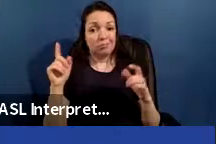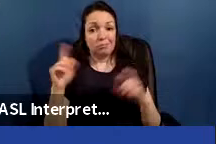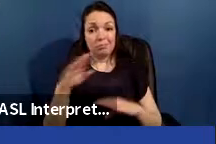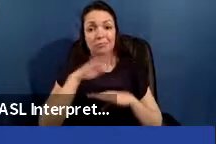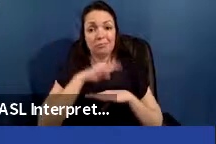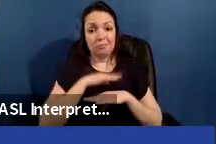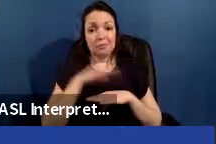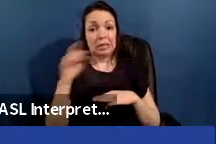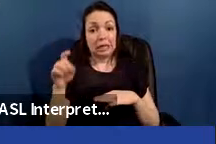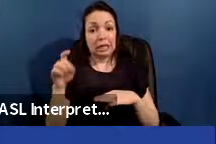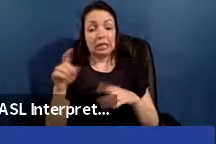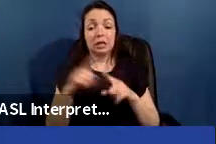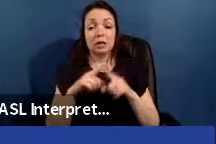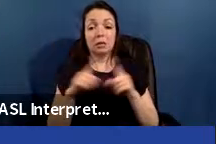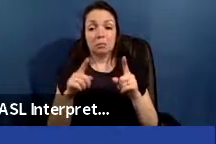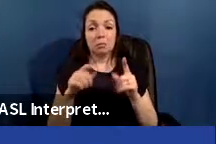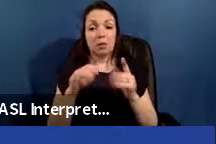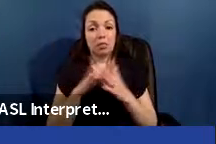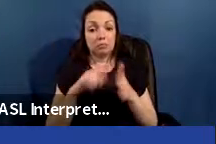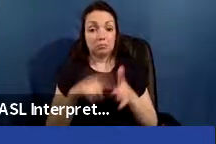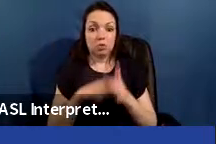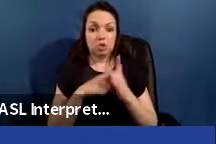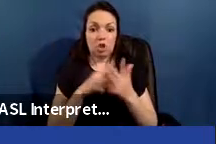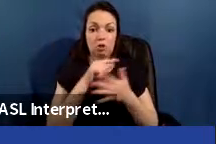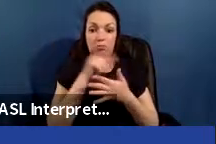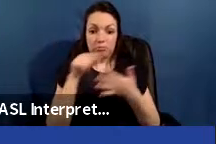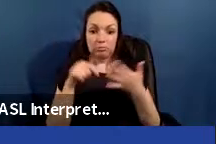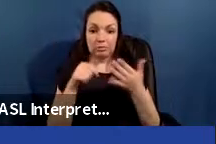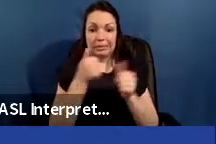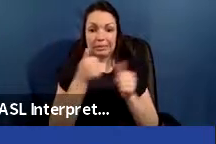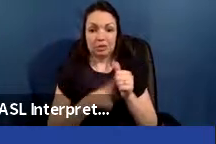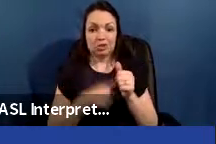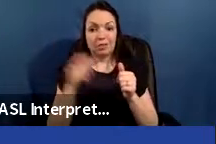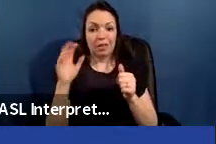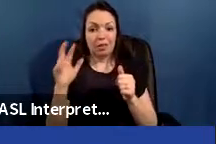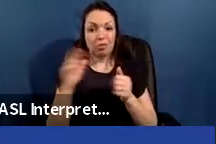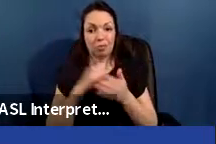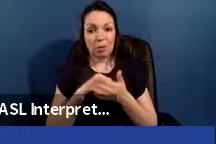but that's just to start tackling or picking away at the $3 billion in deferred.